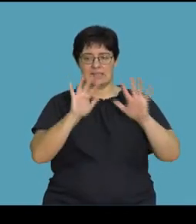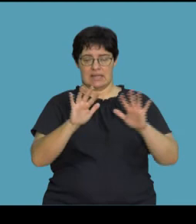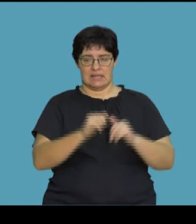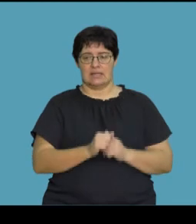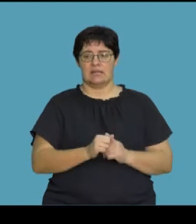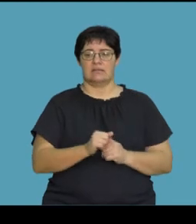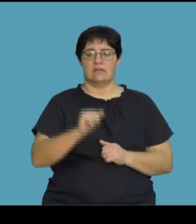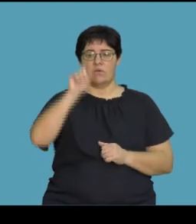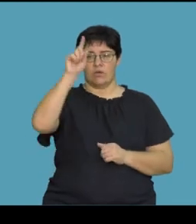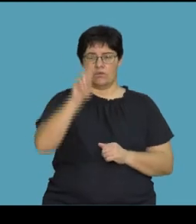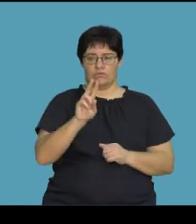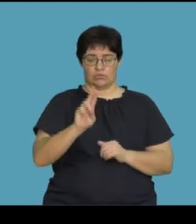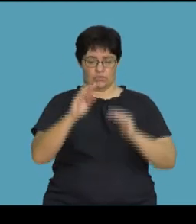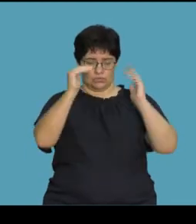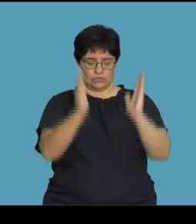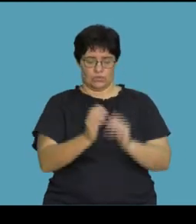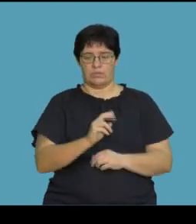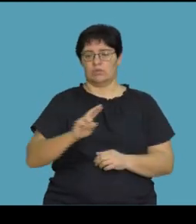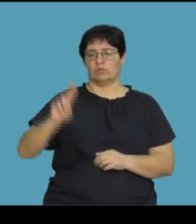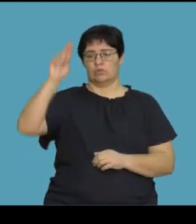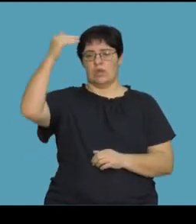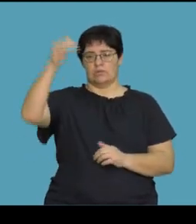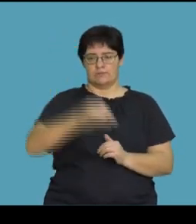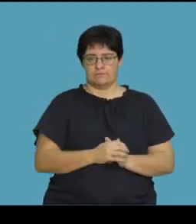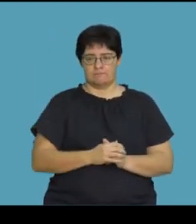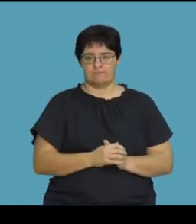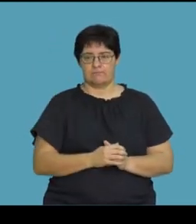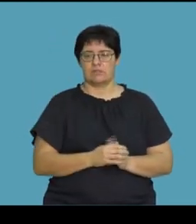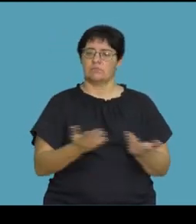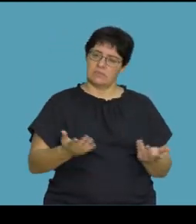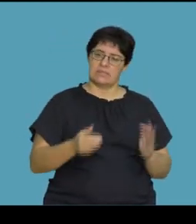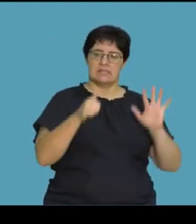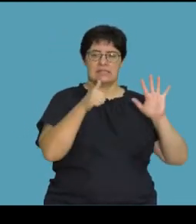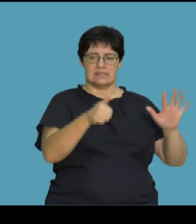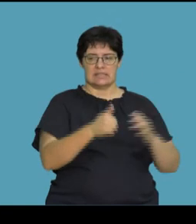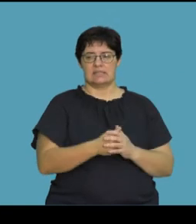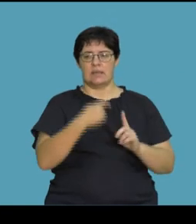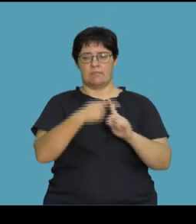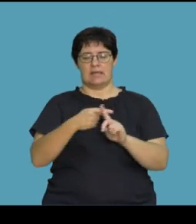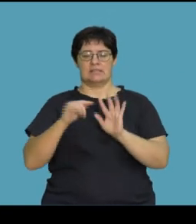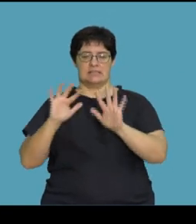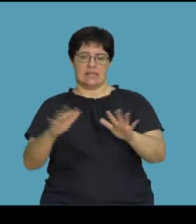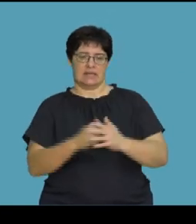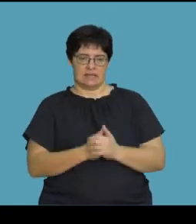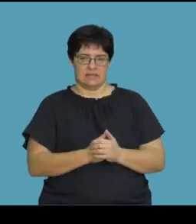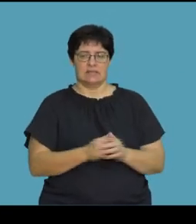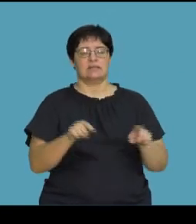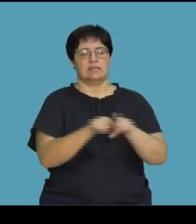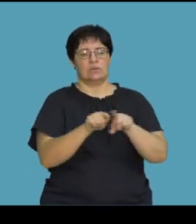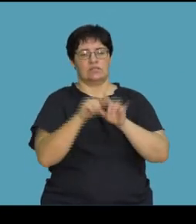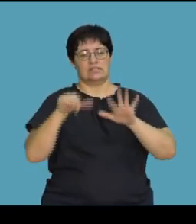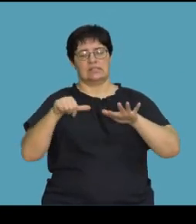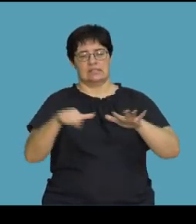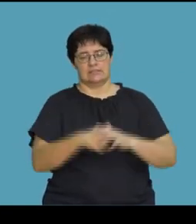10 raised to 1 over 2, and then there's a 2 out there. Lastly, this will just be 6 plus